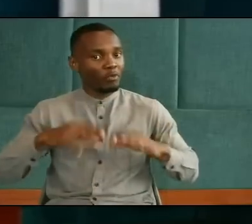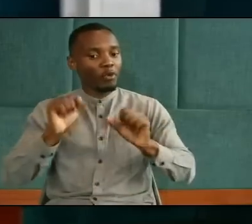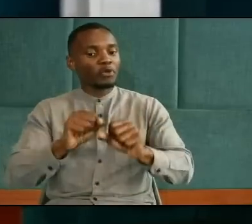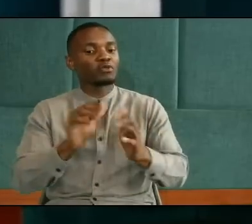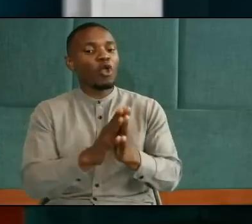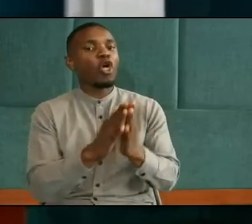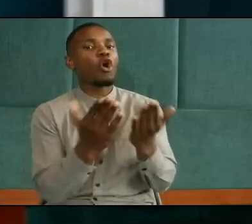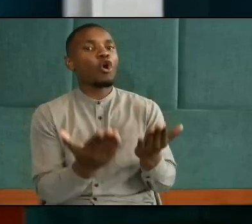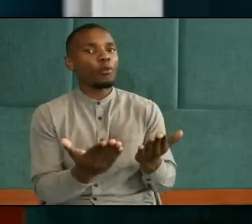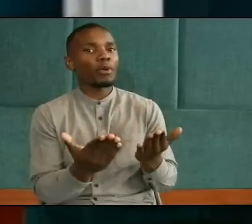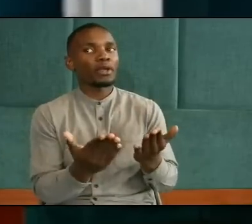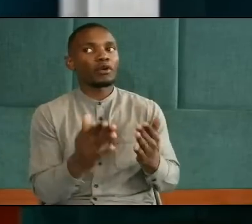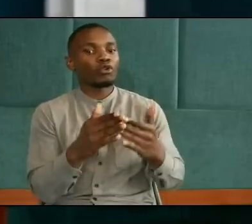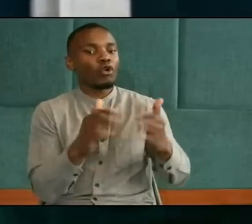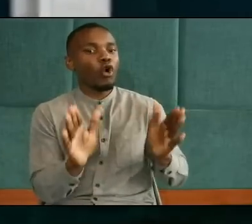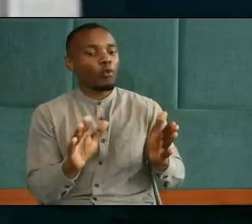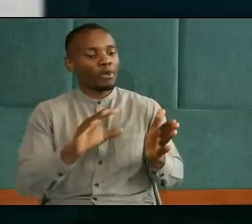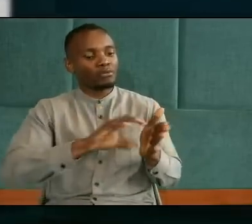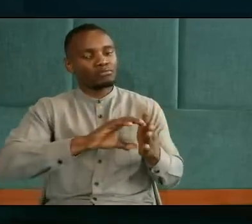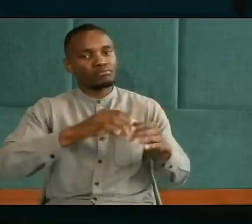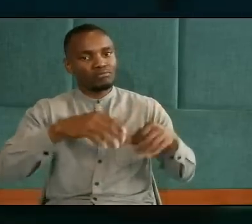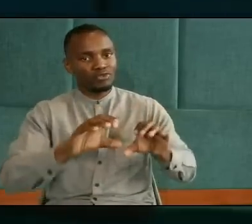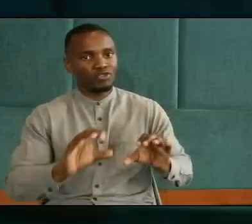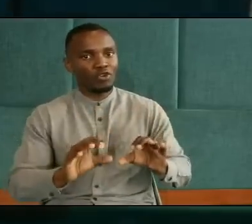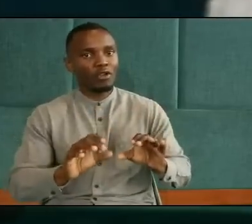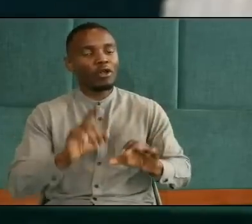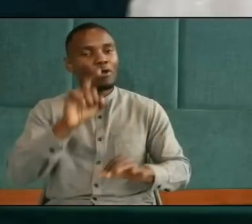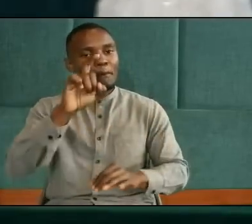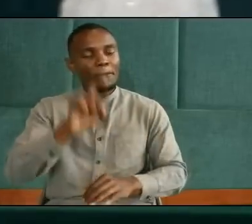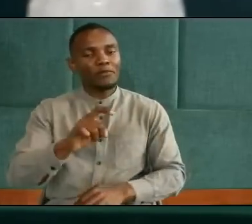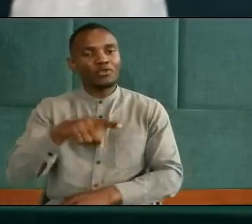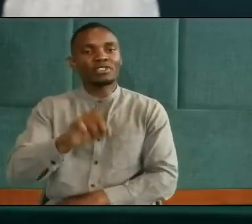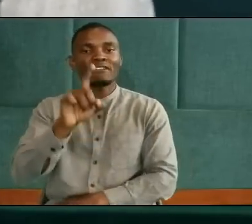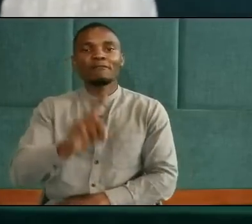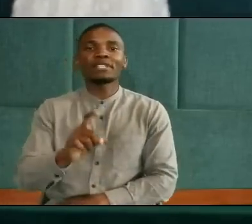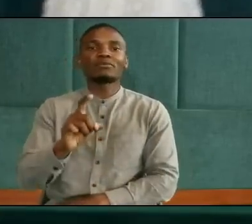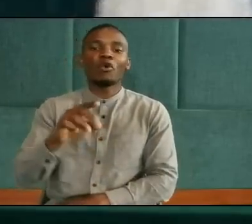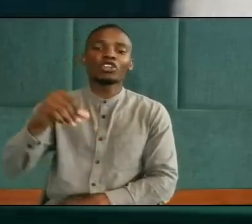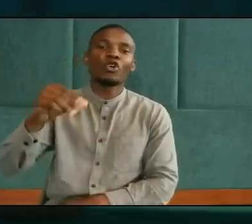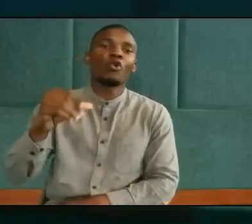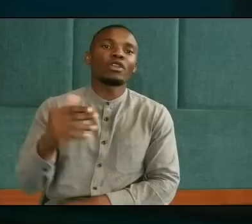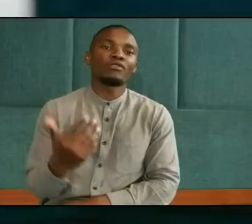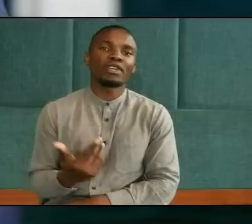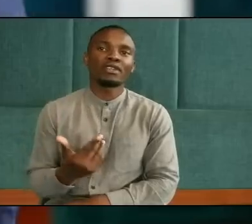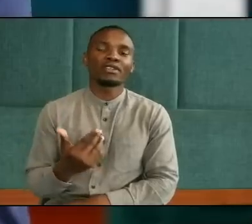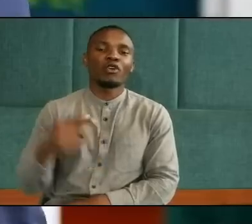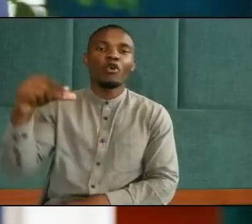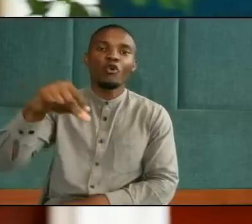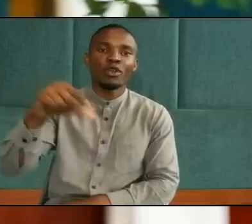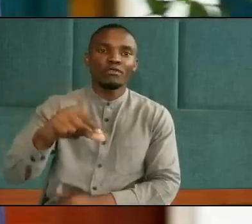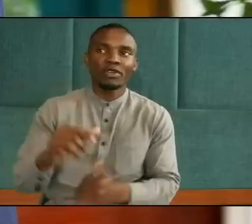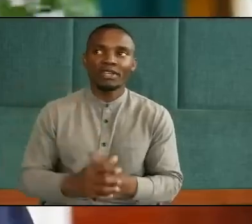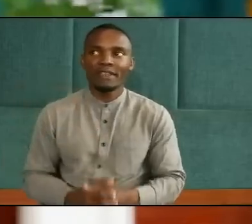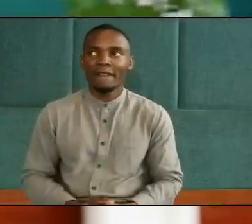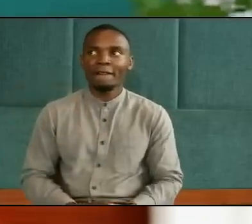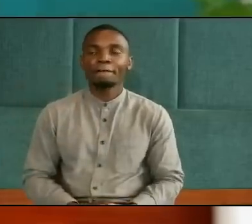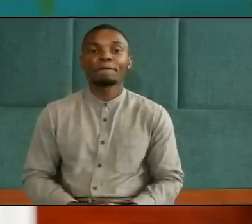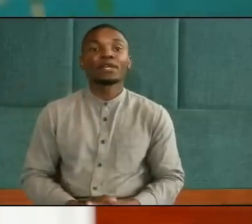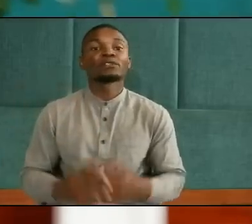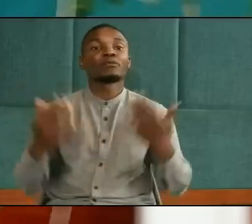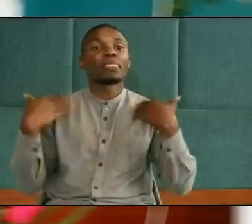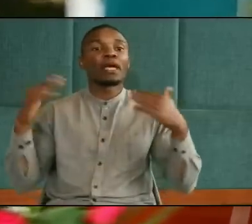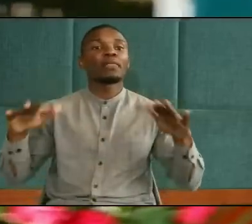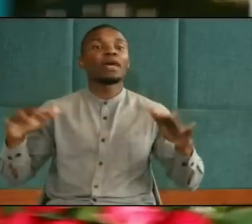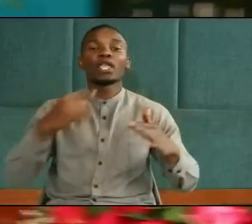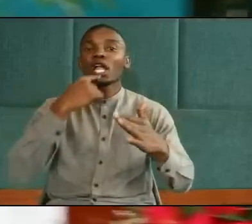open the scroll or loose it. You have to be worthy, meaning you have to be qualified. There are some prerequisites. So the